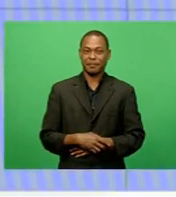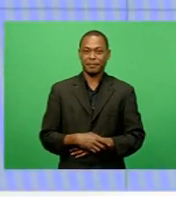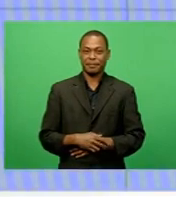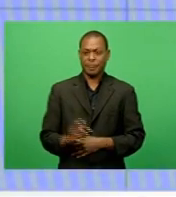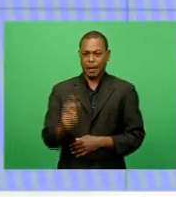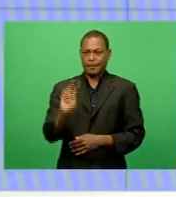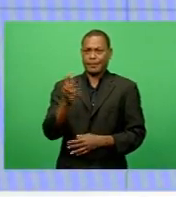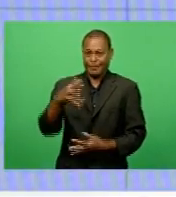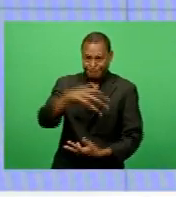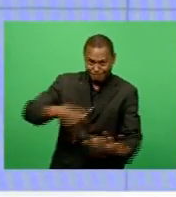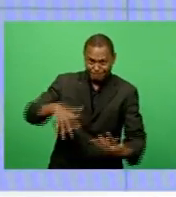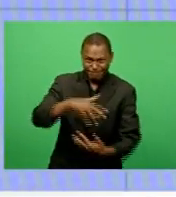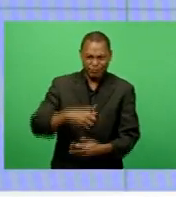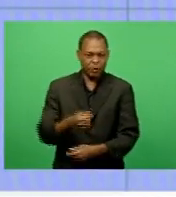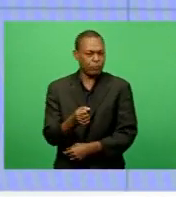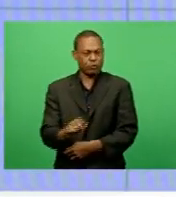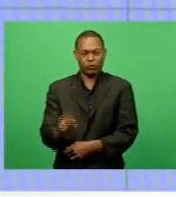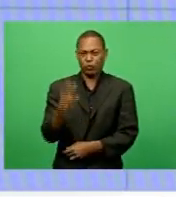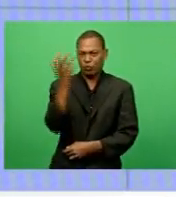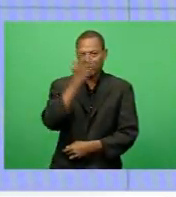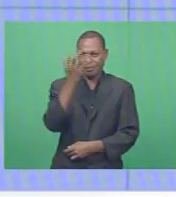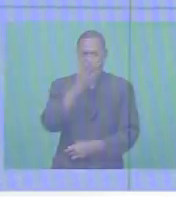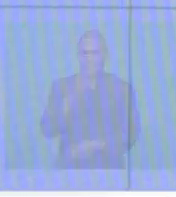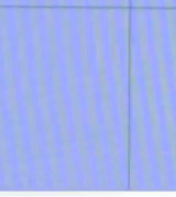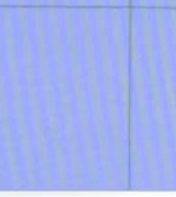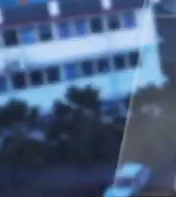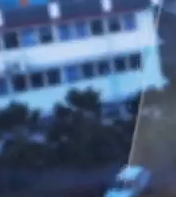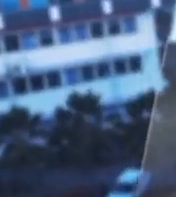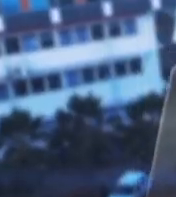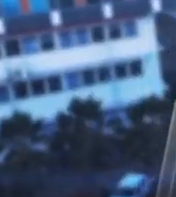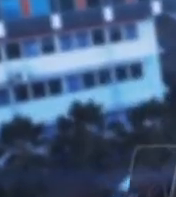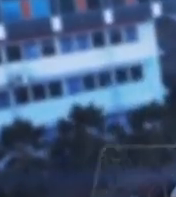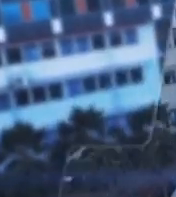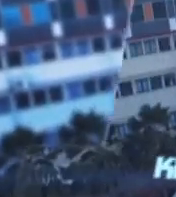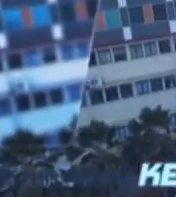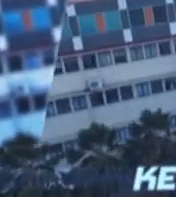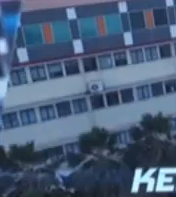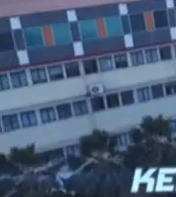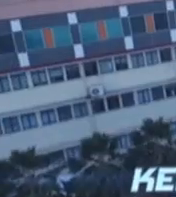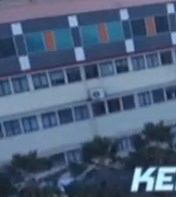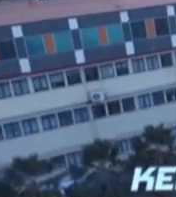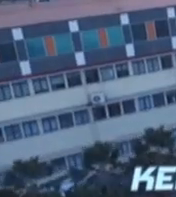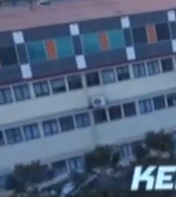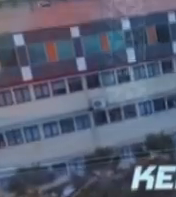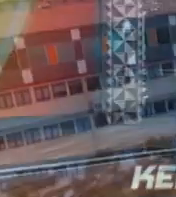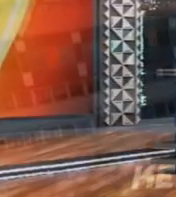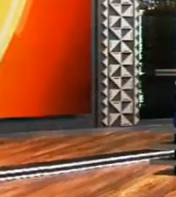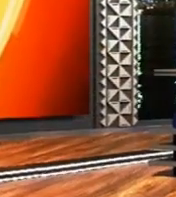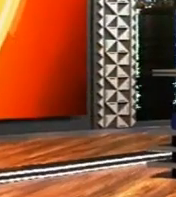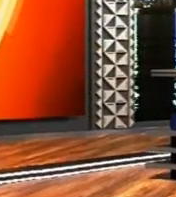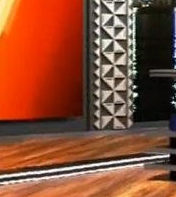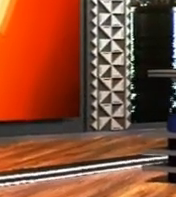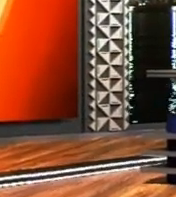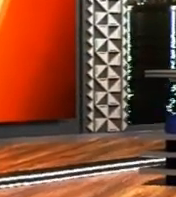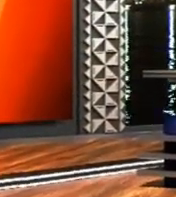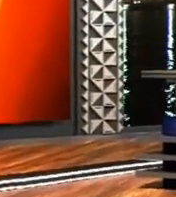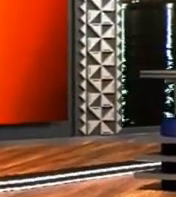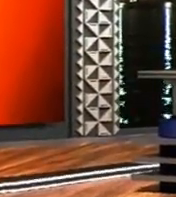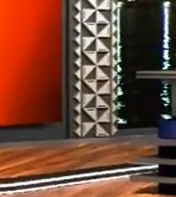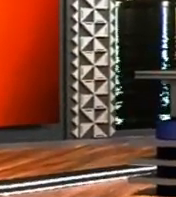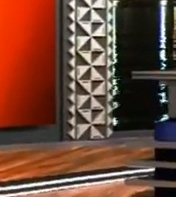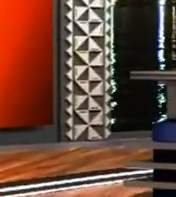And second system poses no threat to Fiji. From the studios of FBC Suva, Edwin